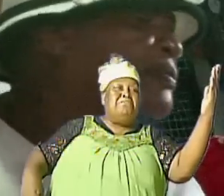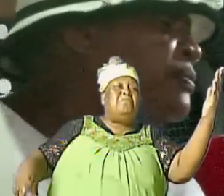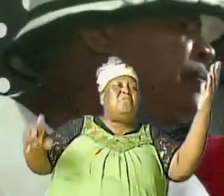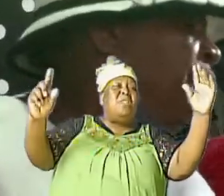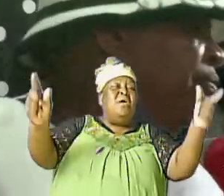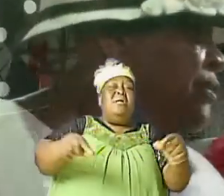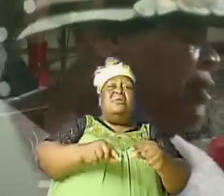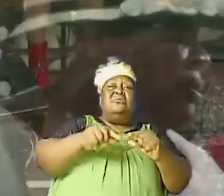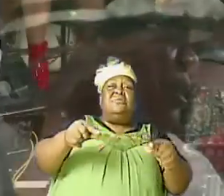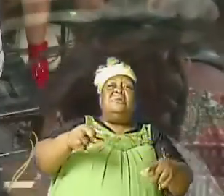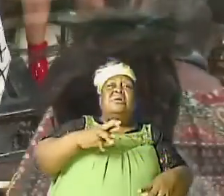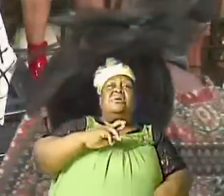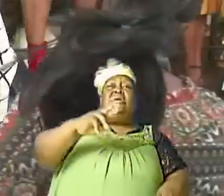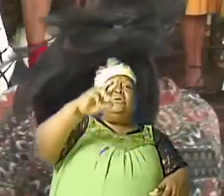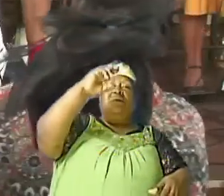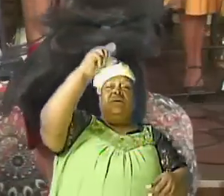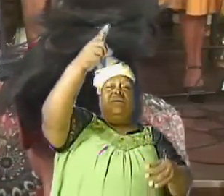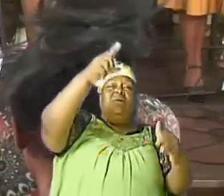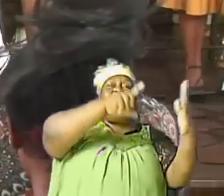Glory.